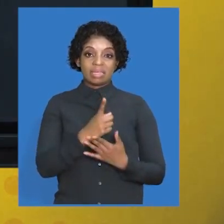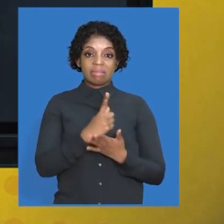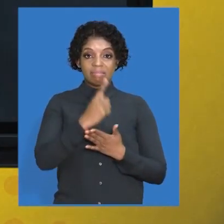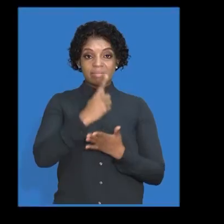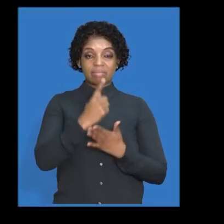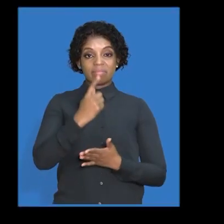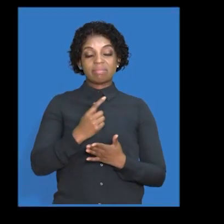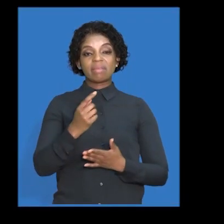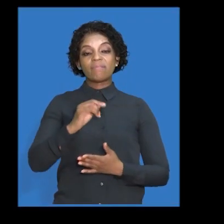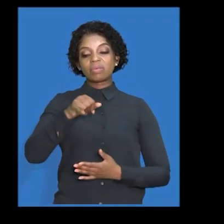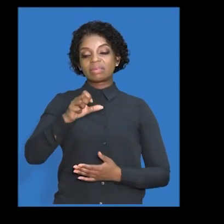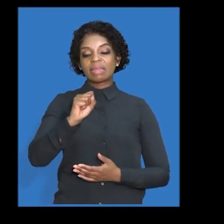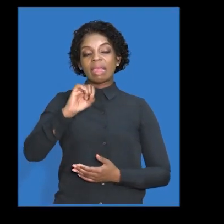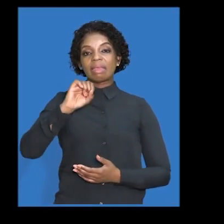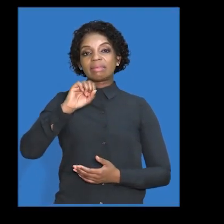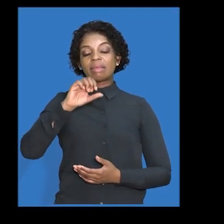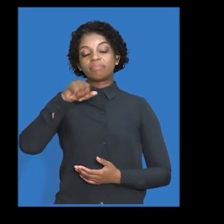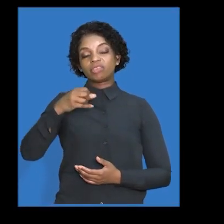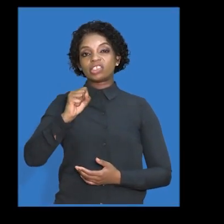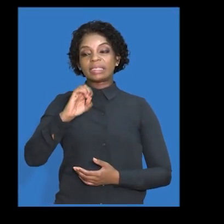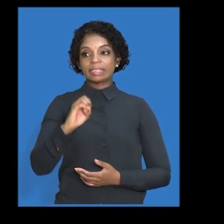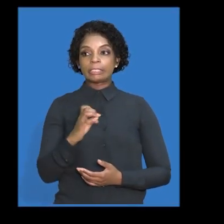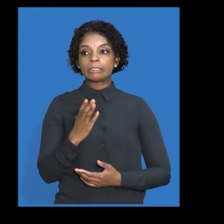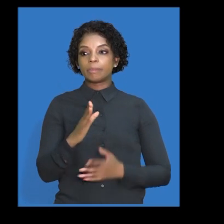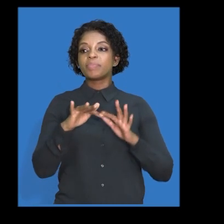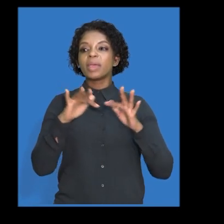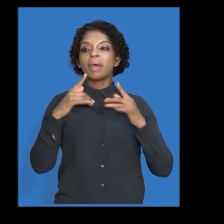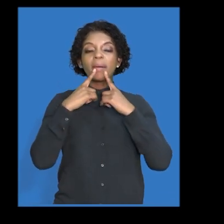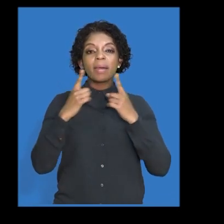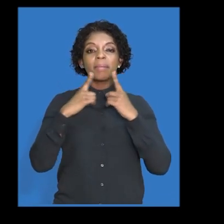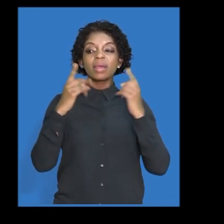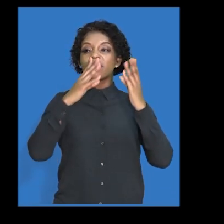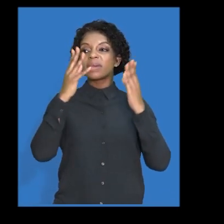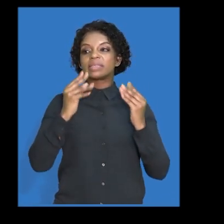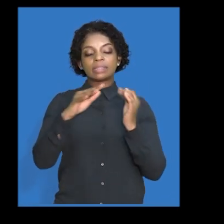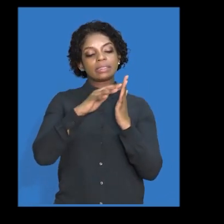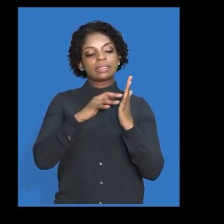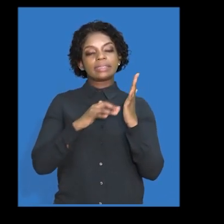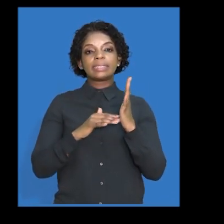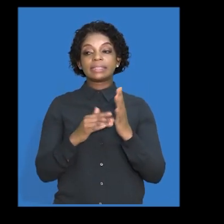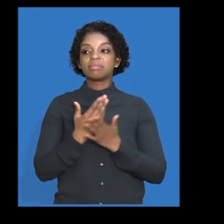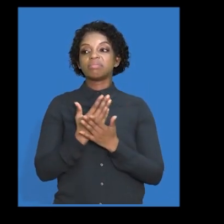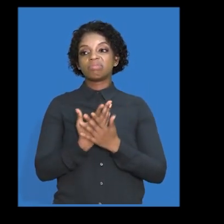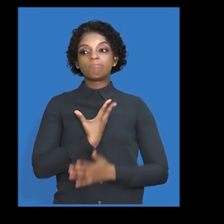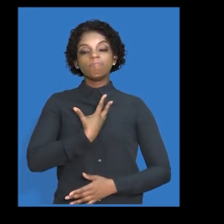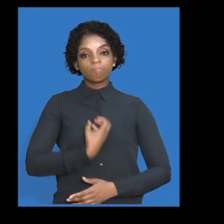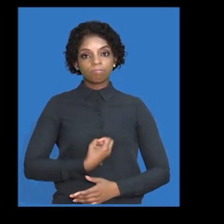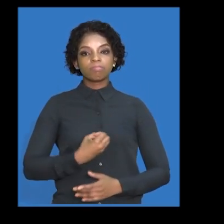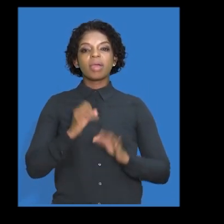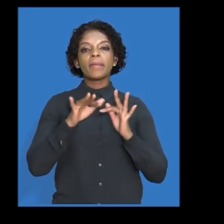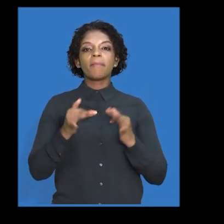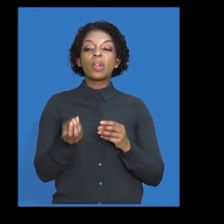of financial statements may discourage investors to invest in underperforming companies. Right? So if you see a company that